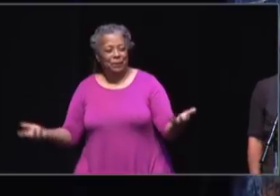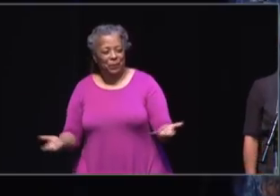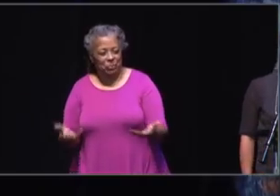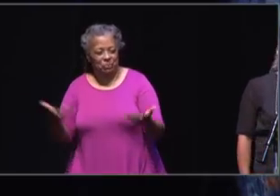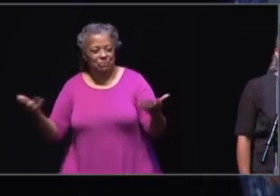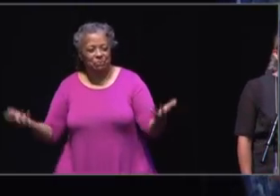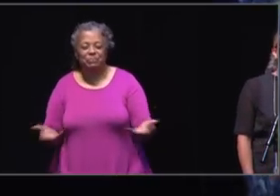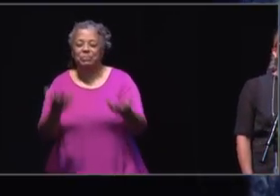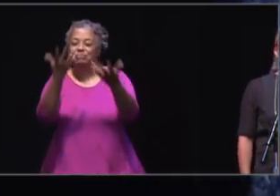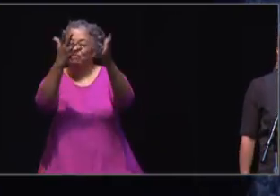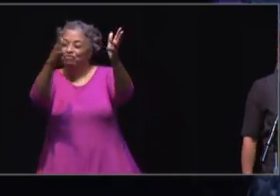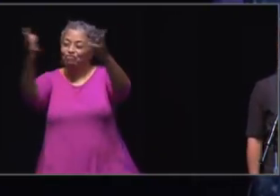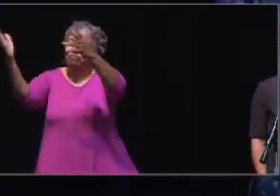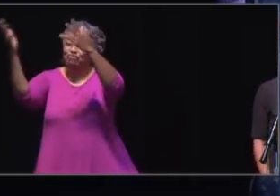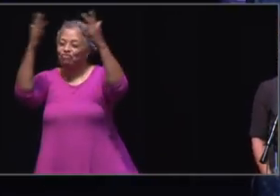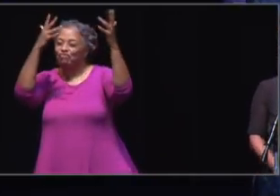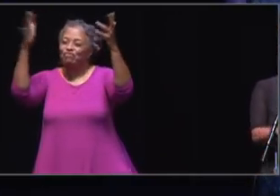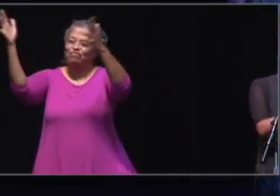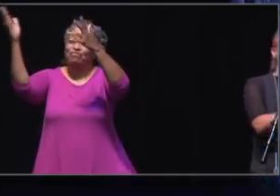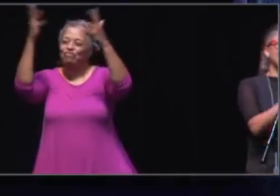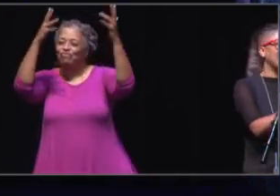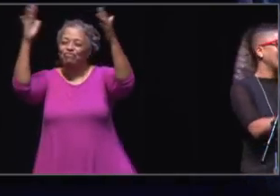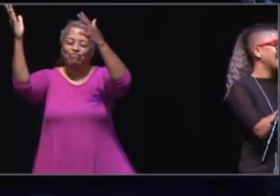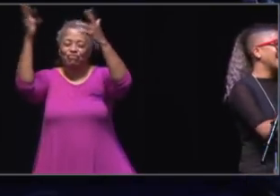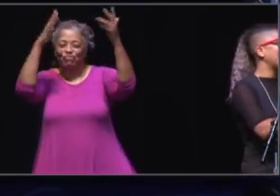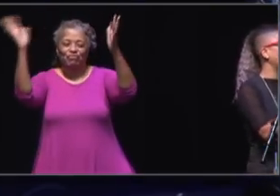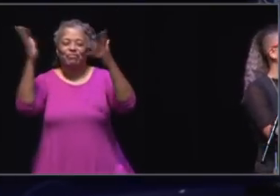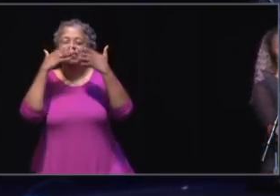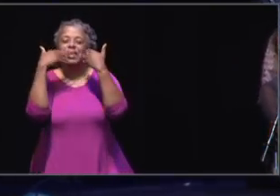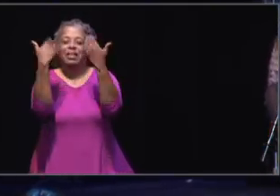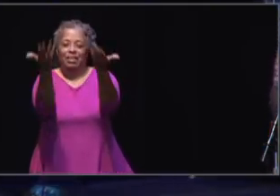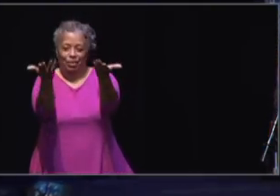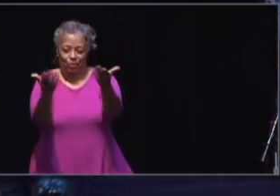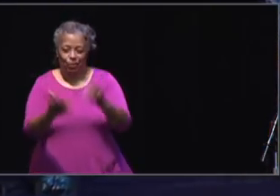Down. Give yourselves a big hand. Thank you.